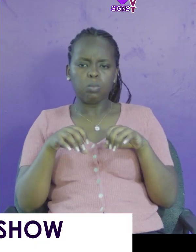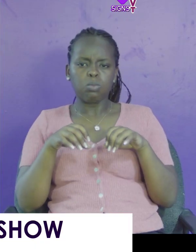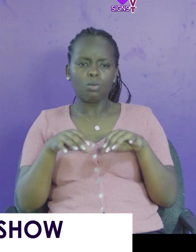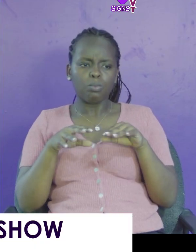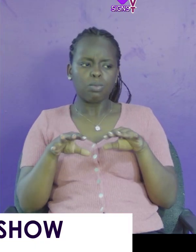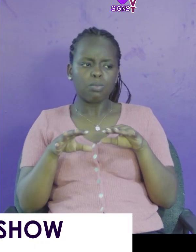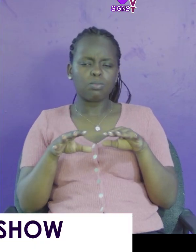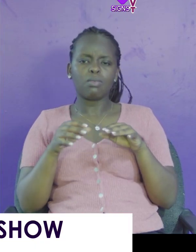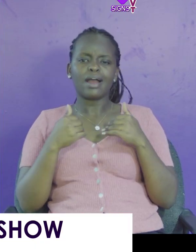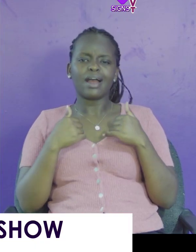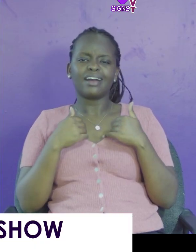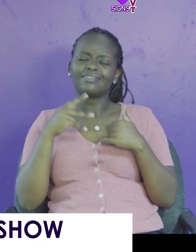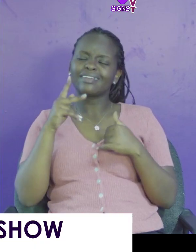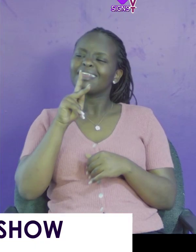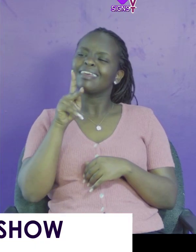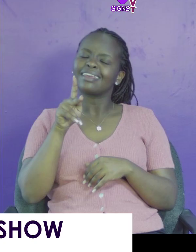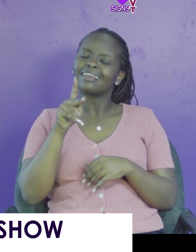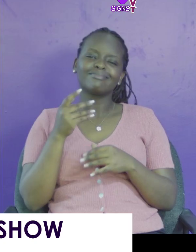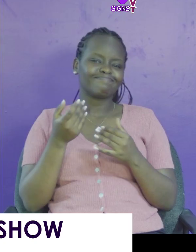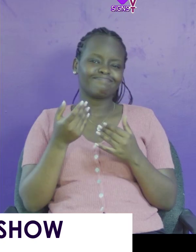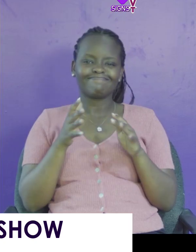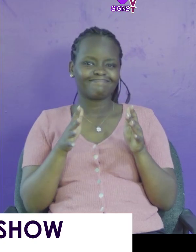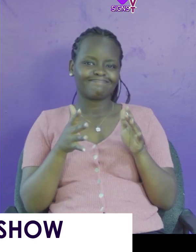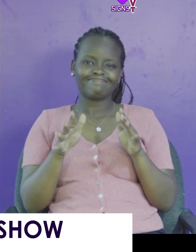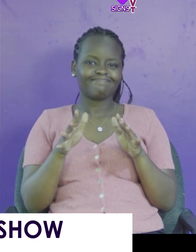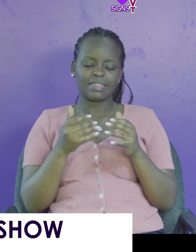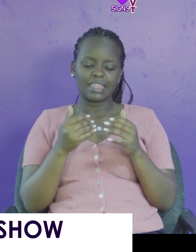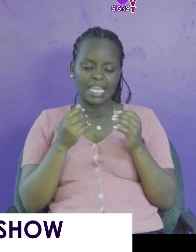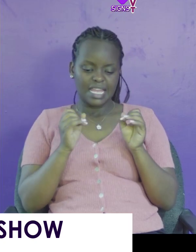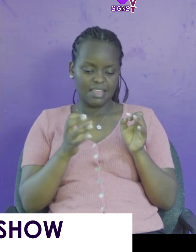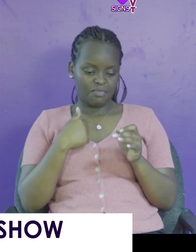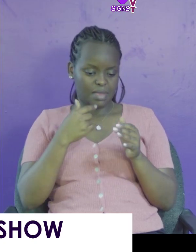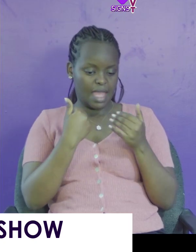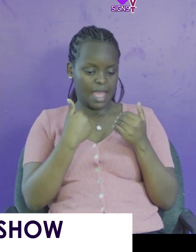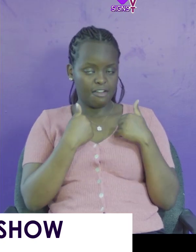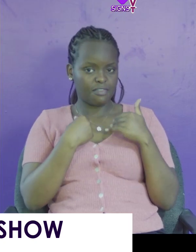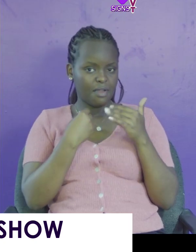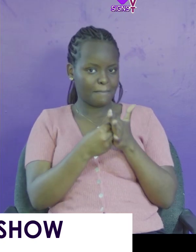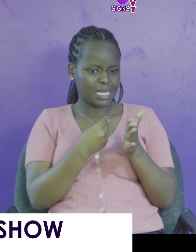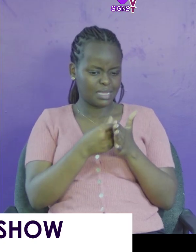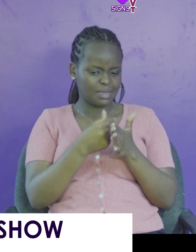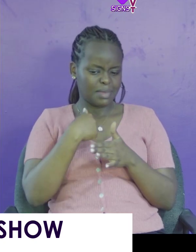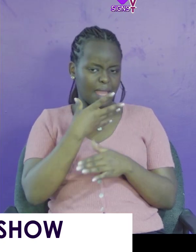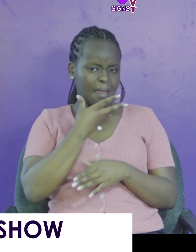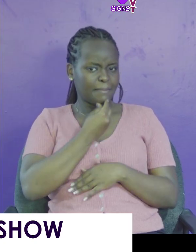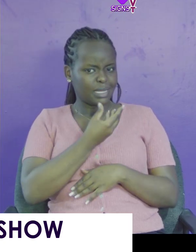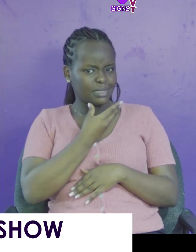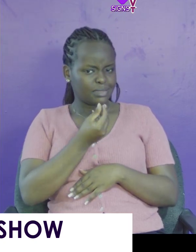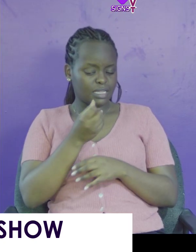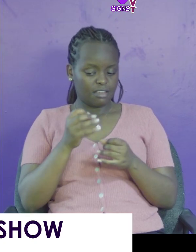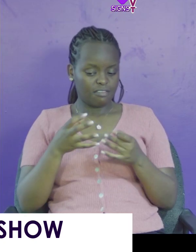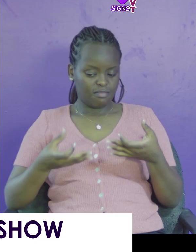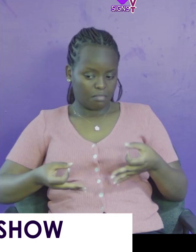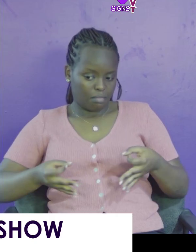hear people talk of money. If I have money, am I a man? Am I less a man if I don't have